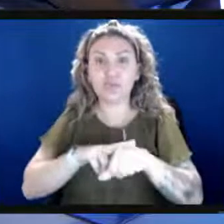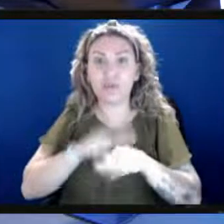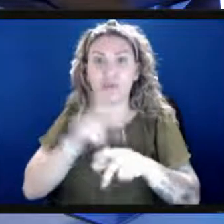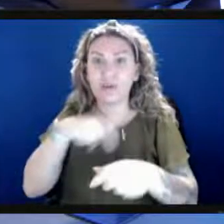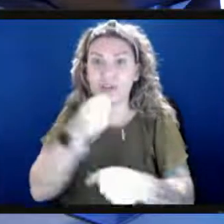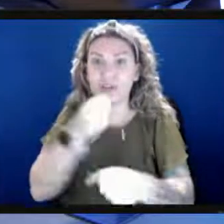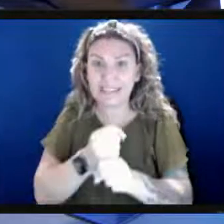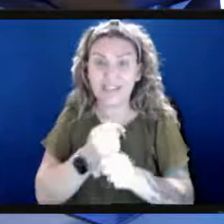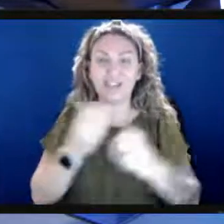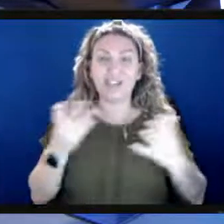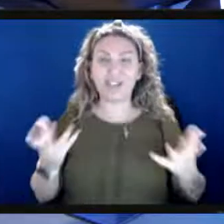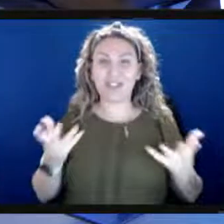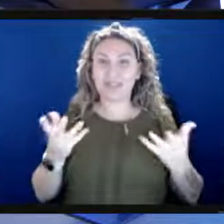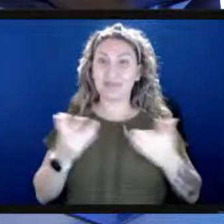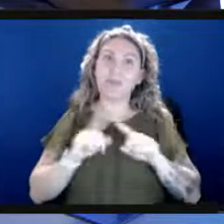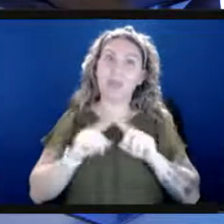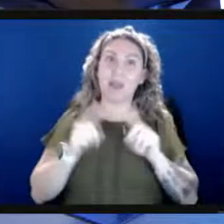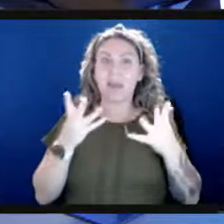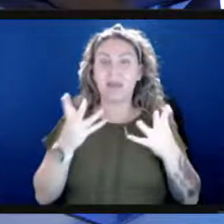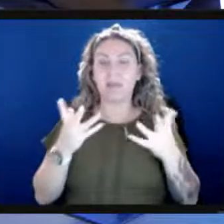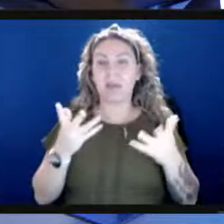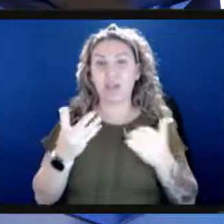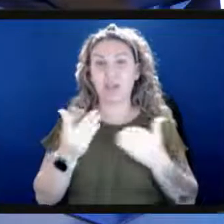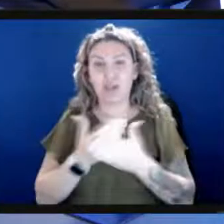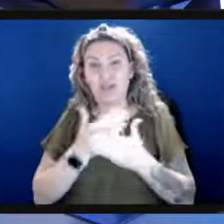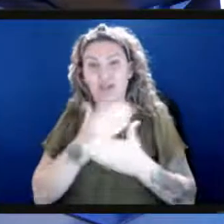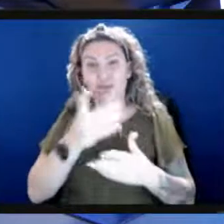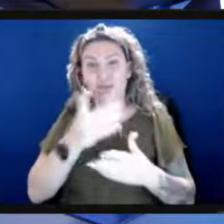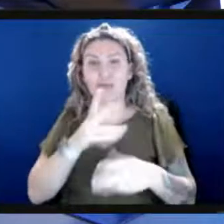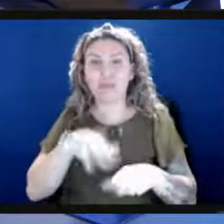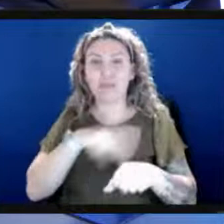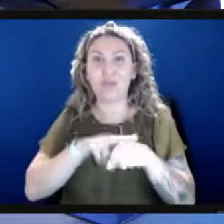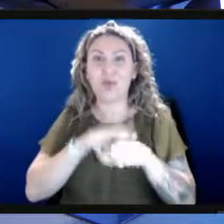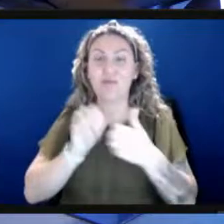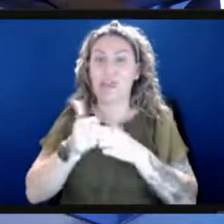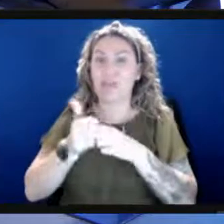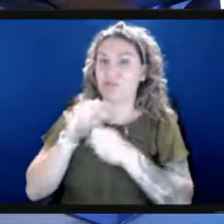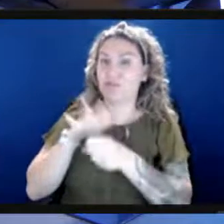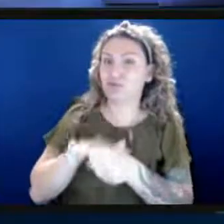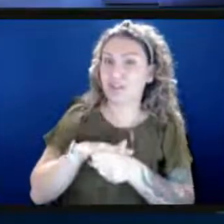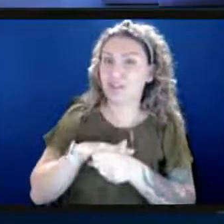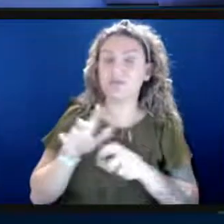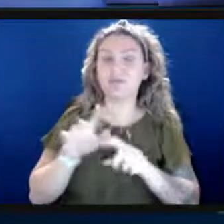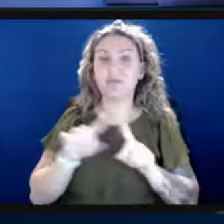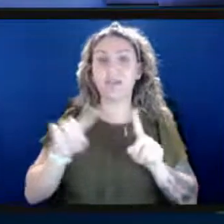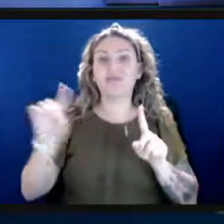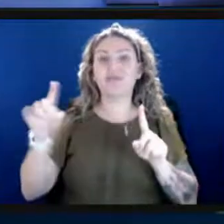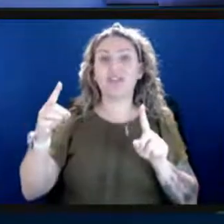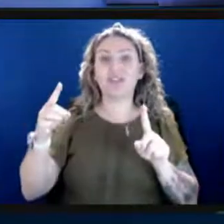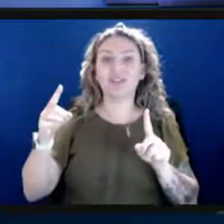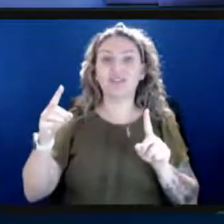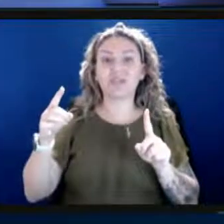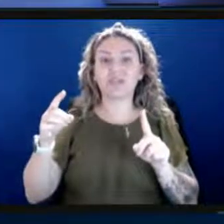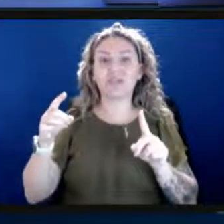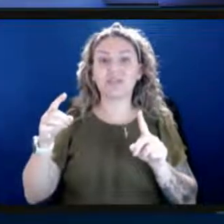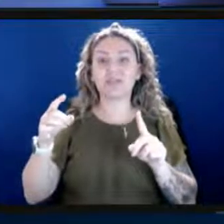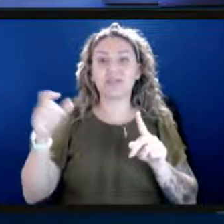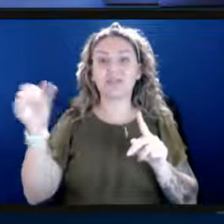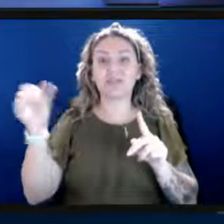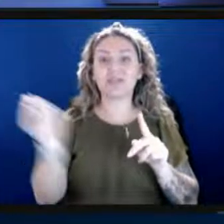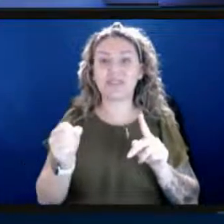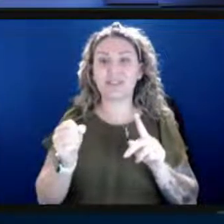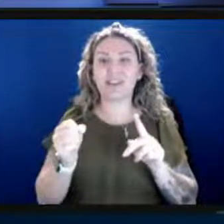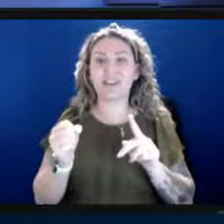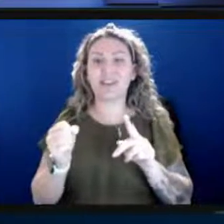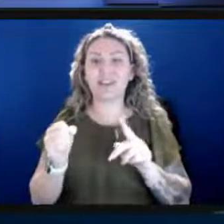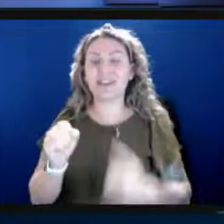is our new normal, but in previous years, how that's stressful to them. But first, let's bring in Dr. Sergeant Bakina. Does this all